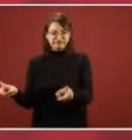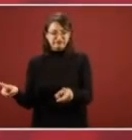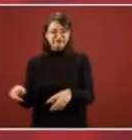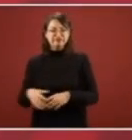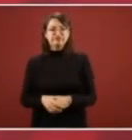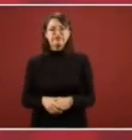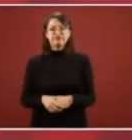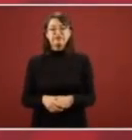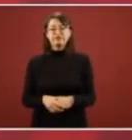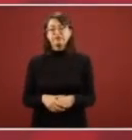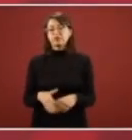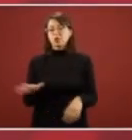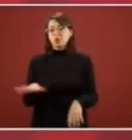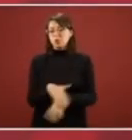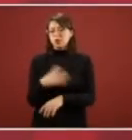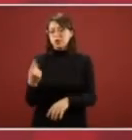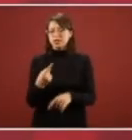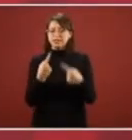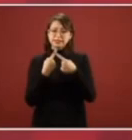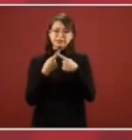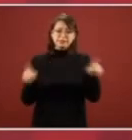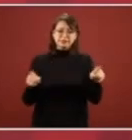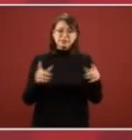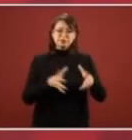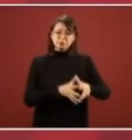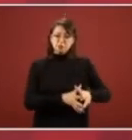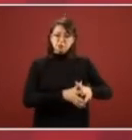Crecer es, como lo hemos dicho en otras ocasiones,